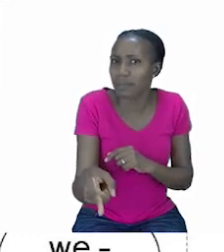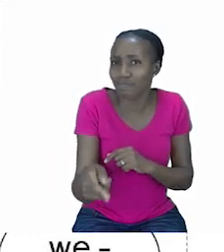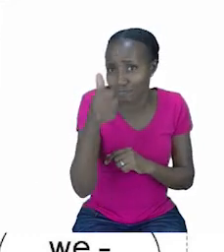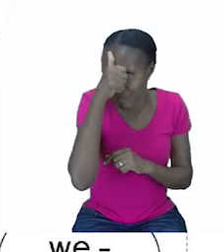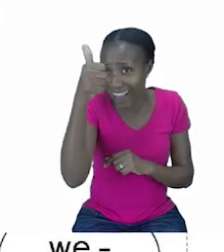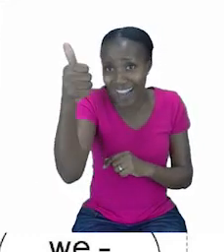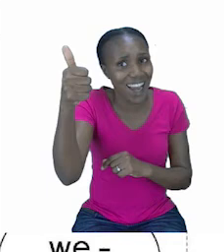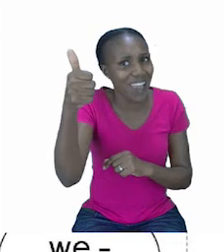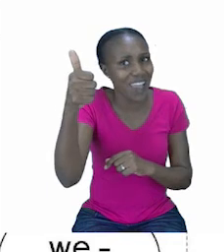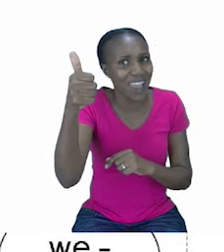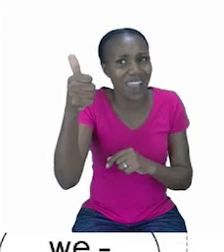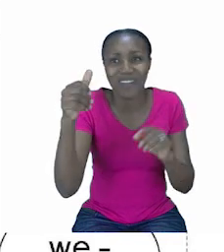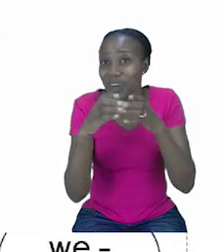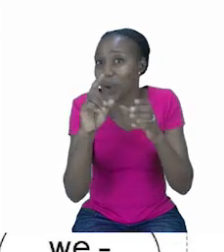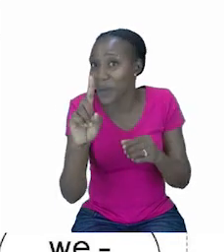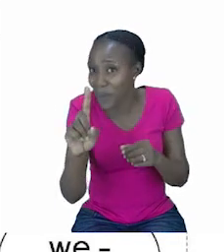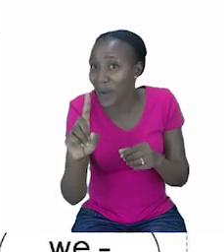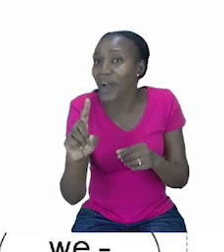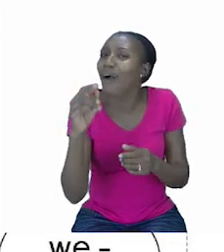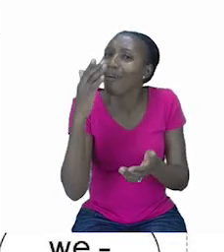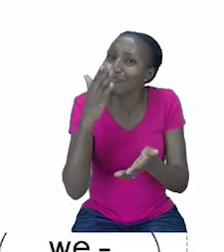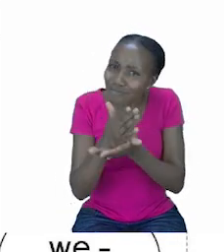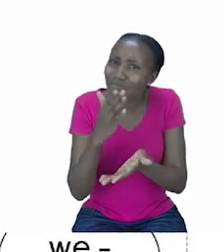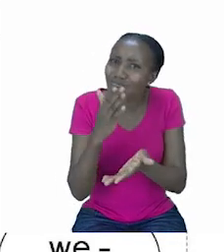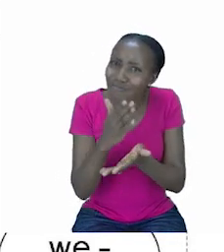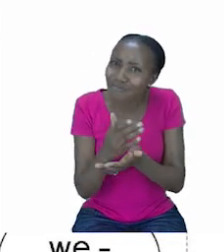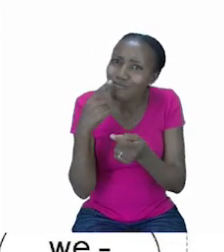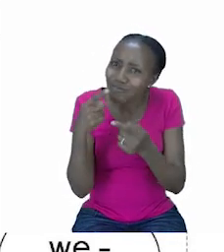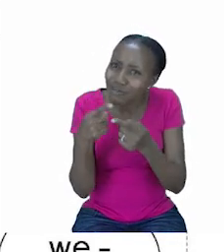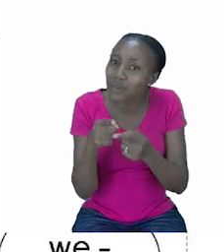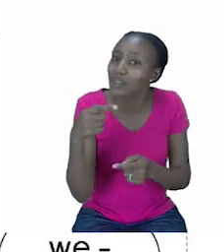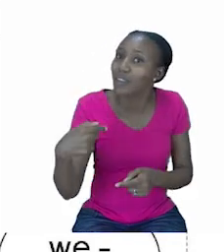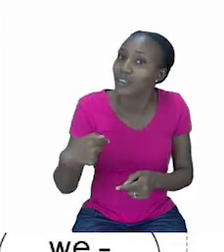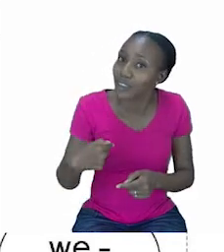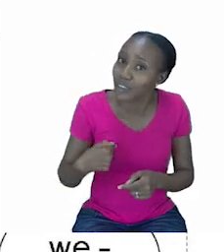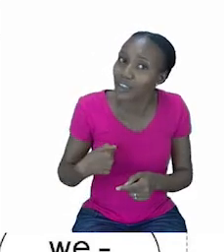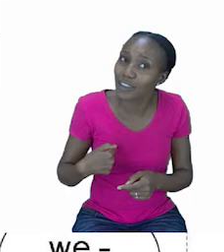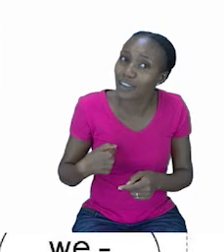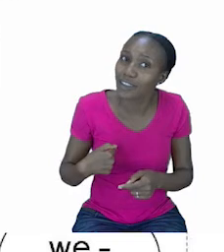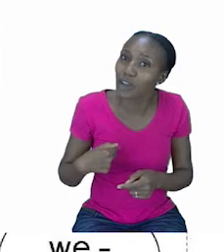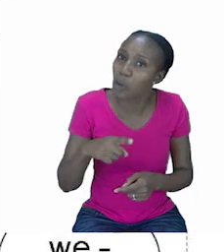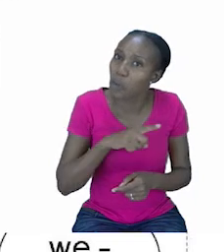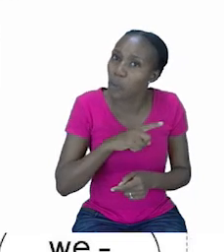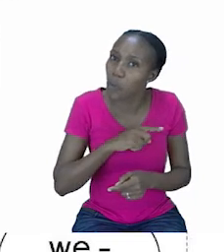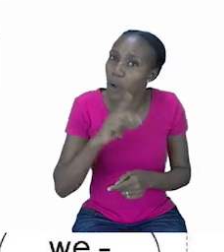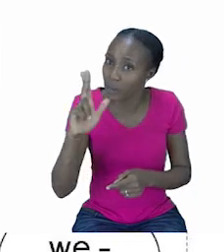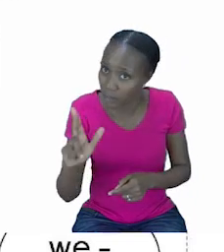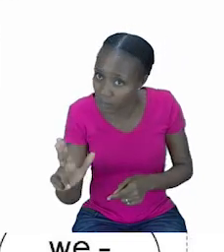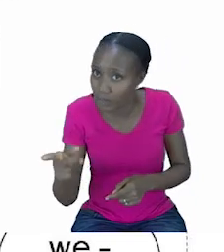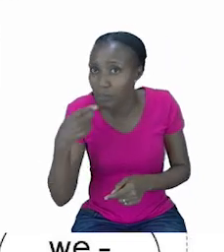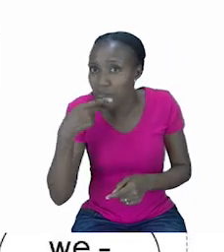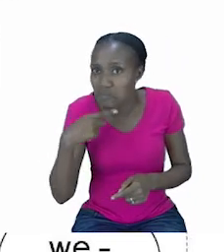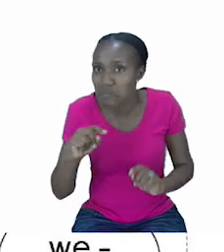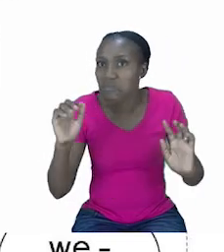Clever, grade ones. We say he because he is a man or a boy